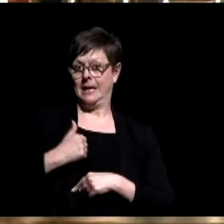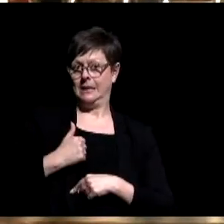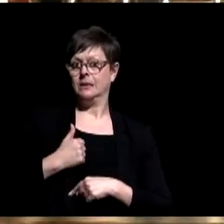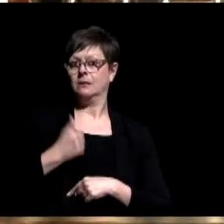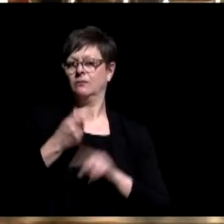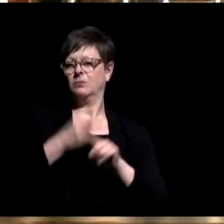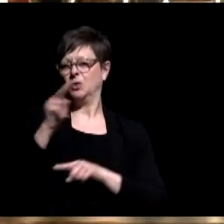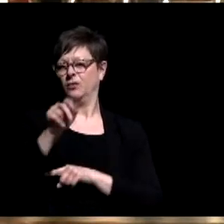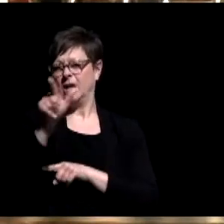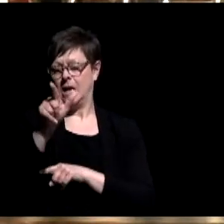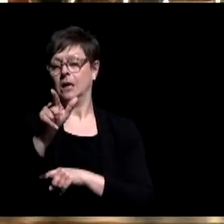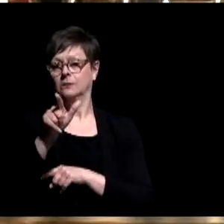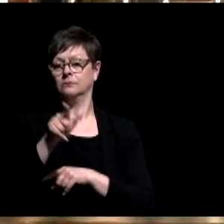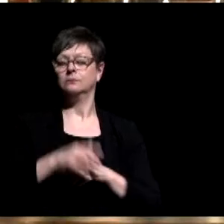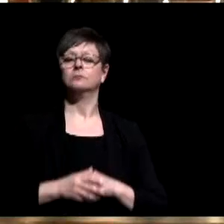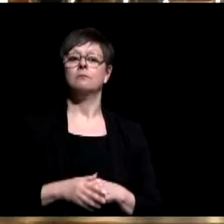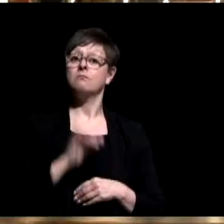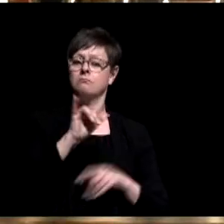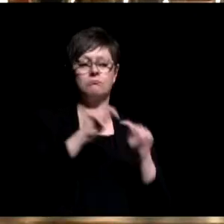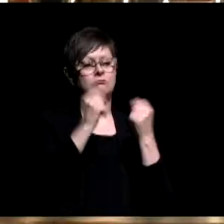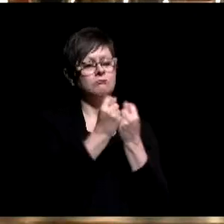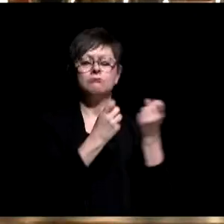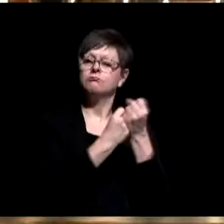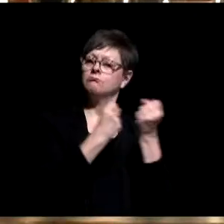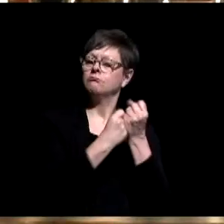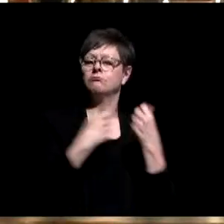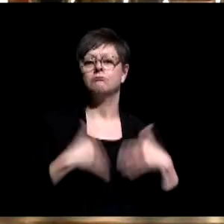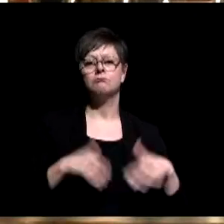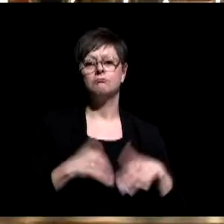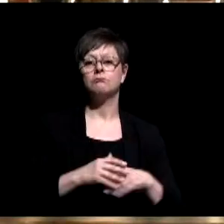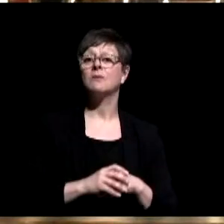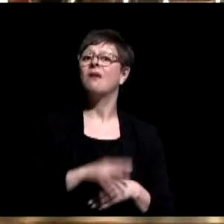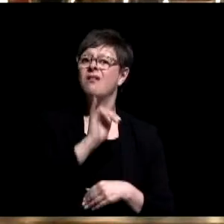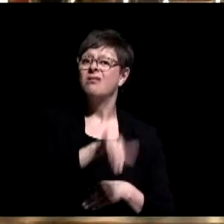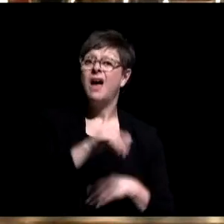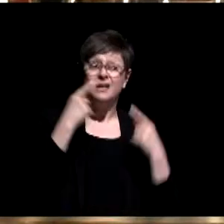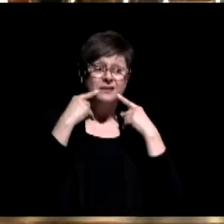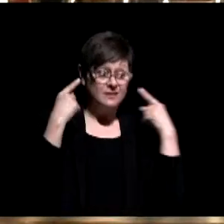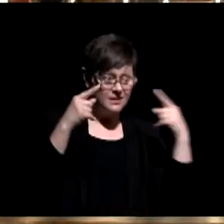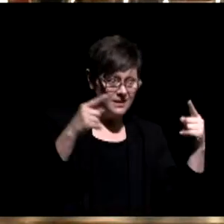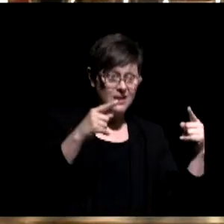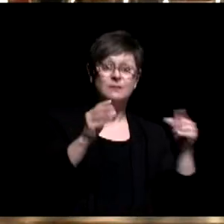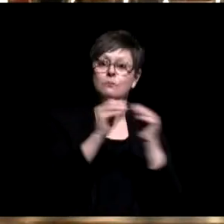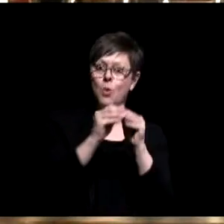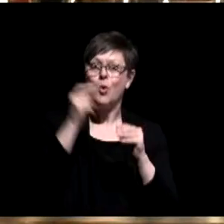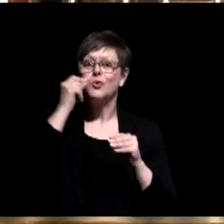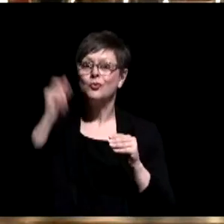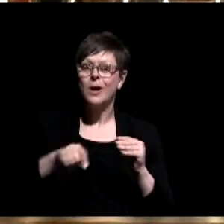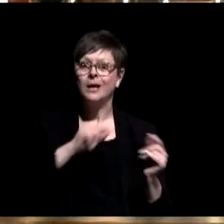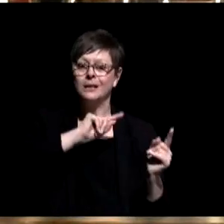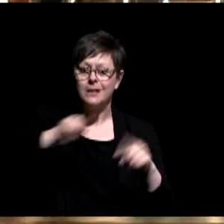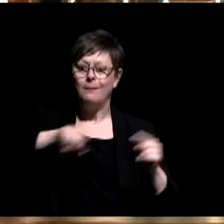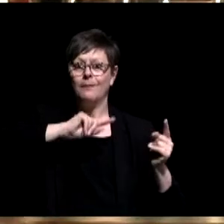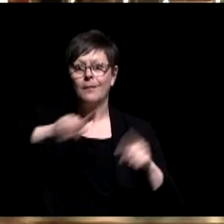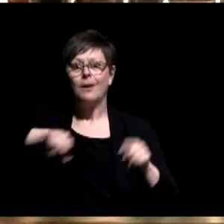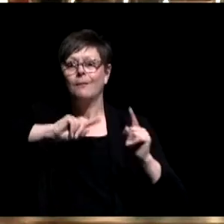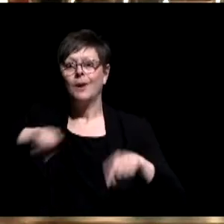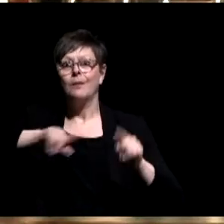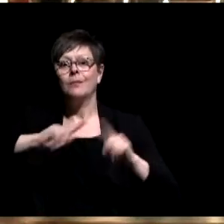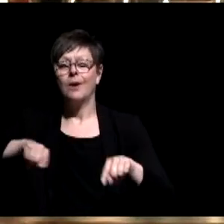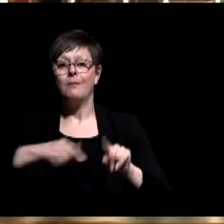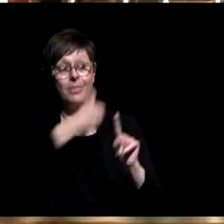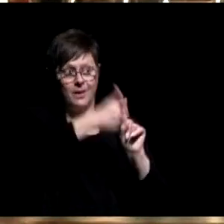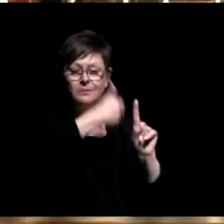of this team. Based on this success, more Ukrainians have come to the province by their own means, with